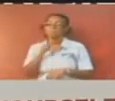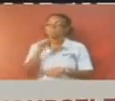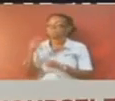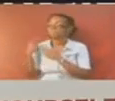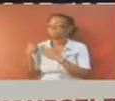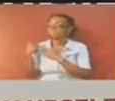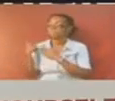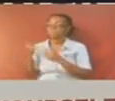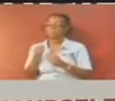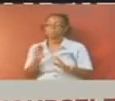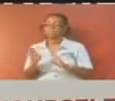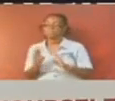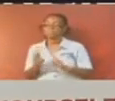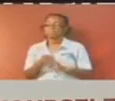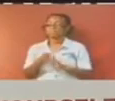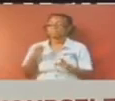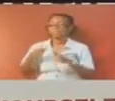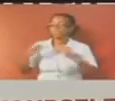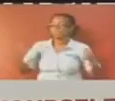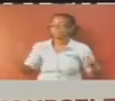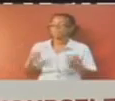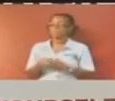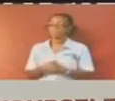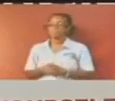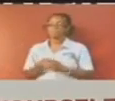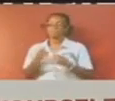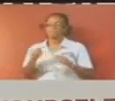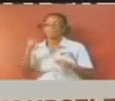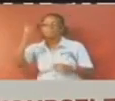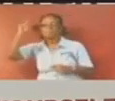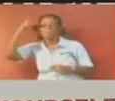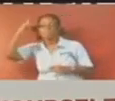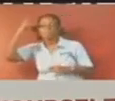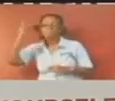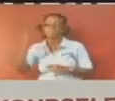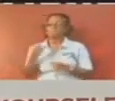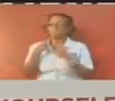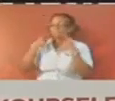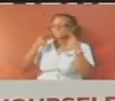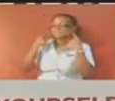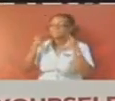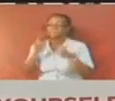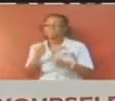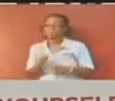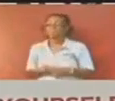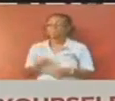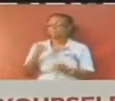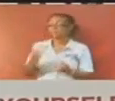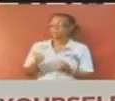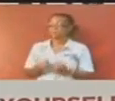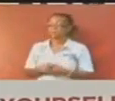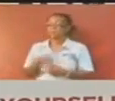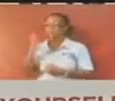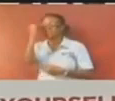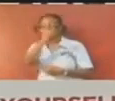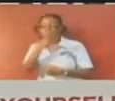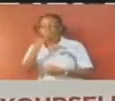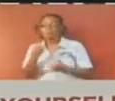because in my view, they do not want the vaccination program to succeed because they have a political